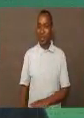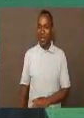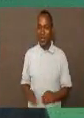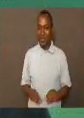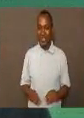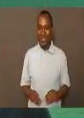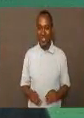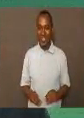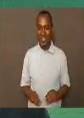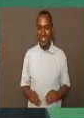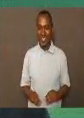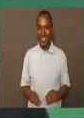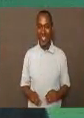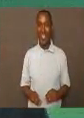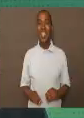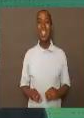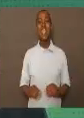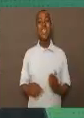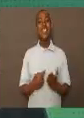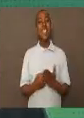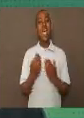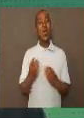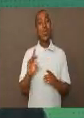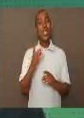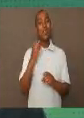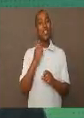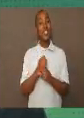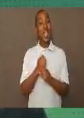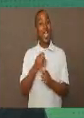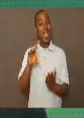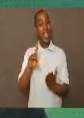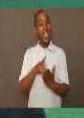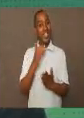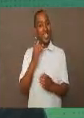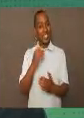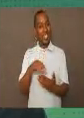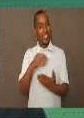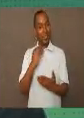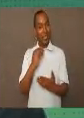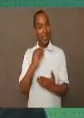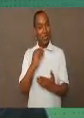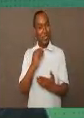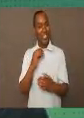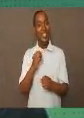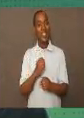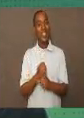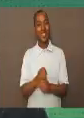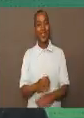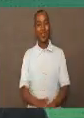Students, let us do an activity to review what we have just discussed.